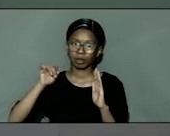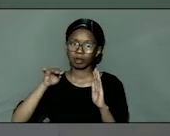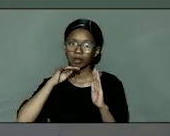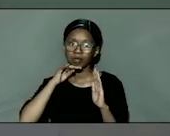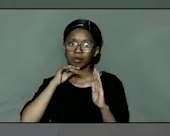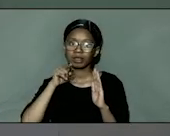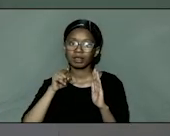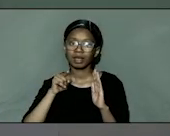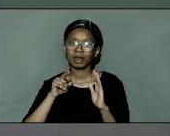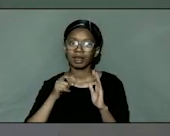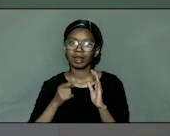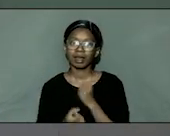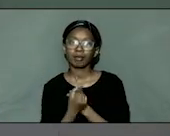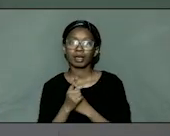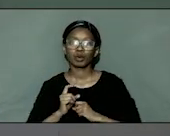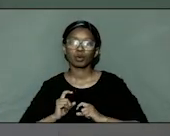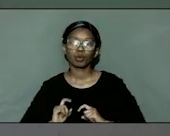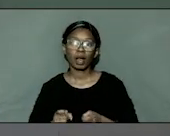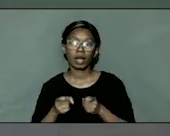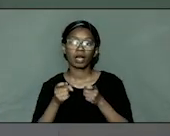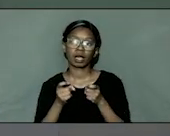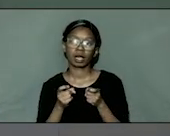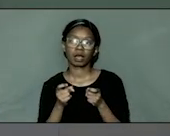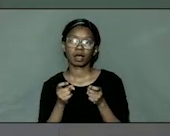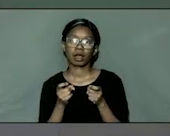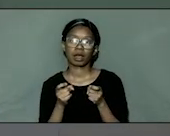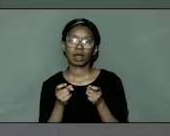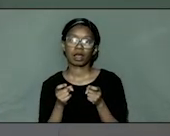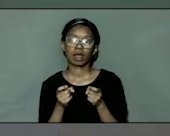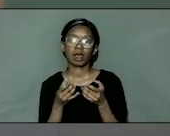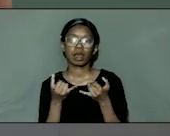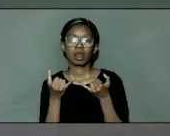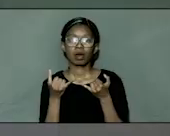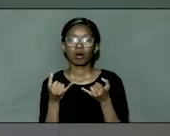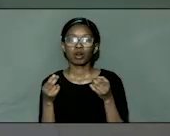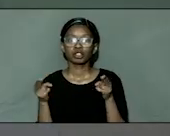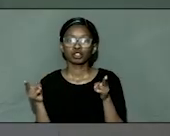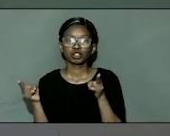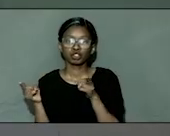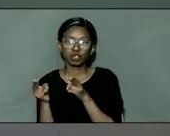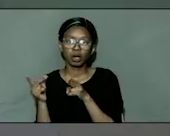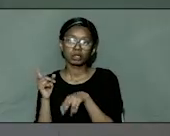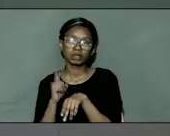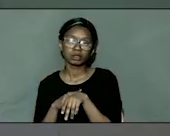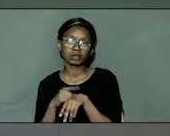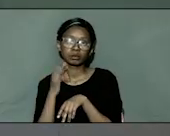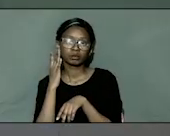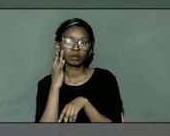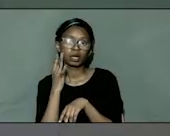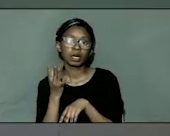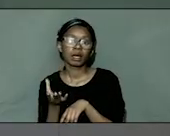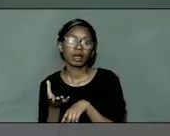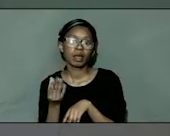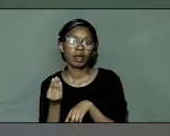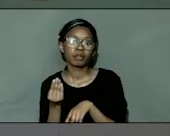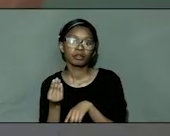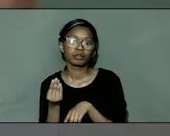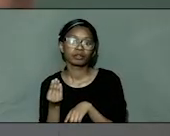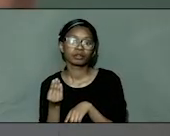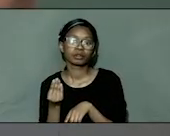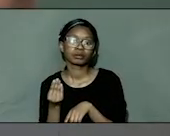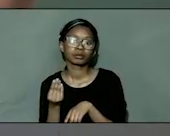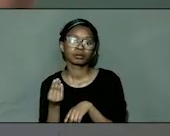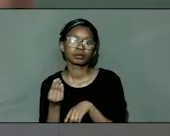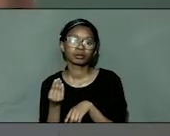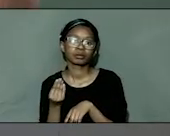rapid. And then short period whereby now there is a formation of a what? Of a new